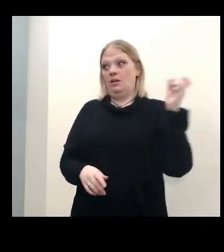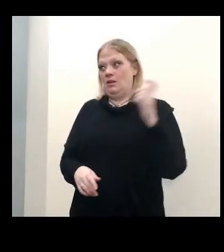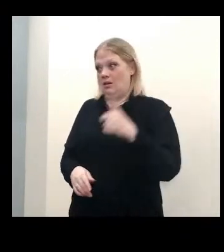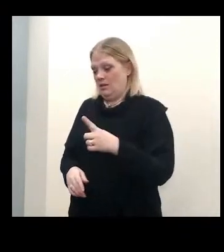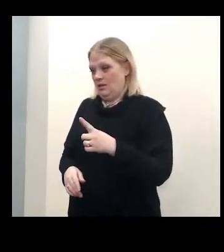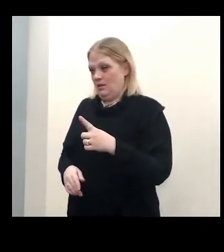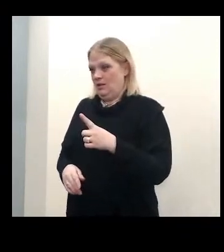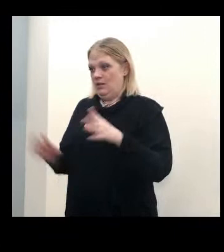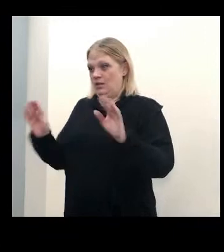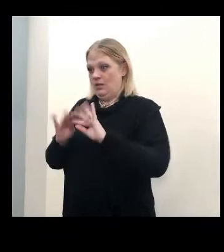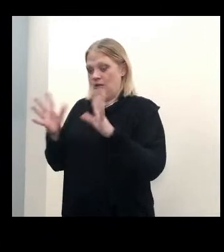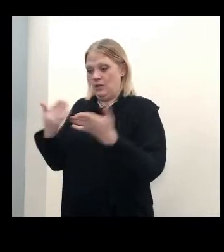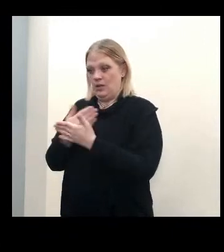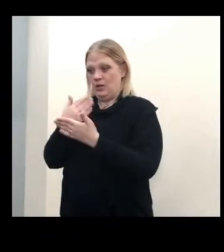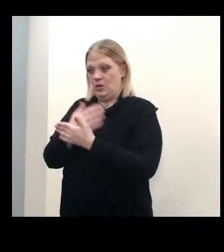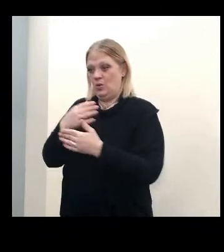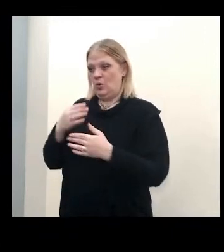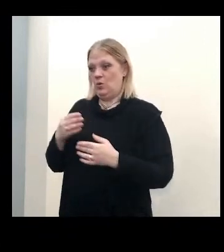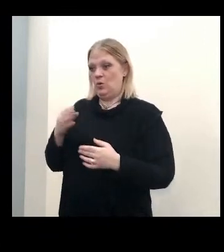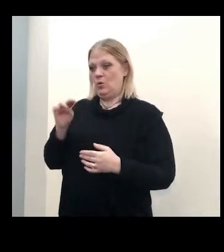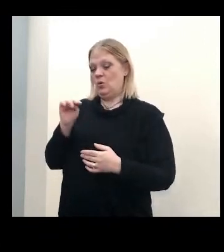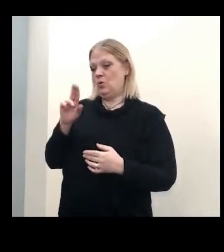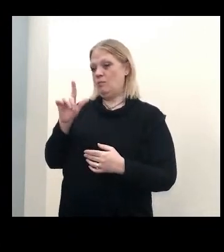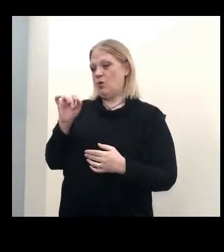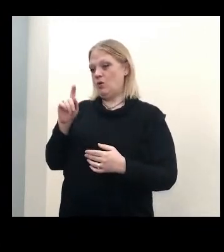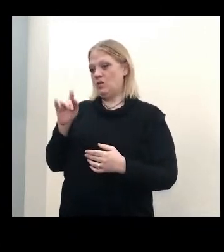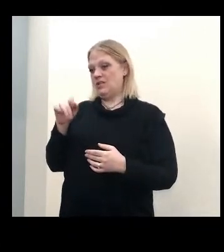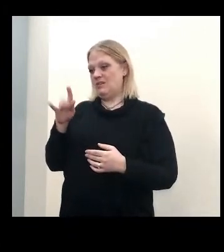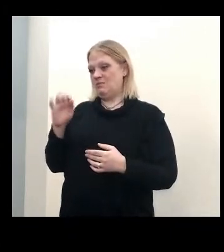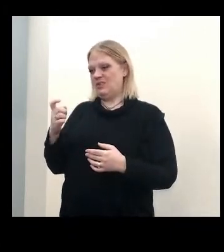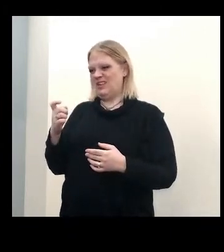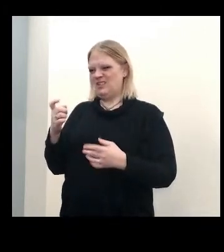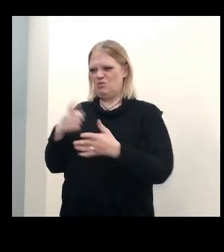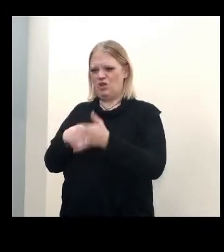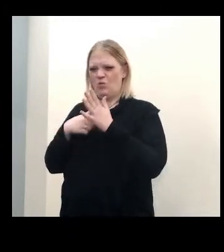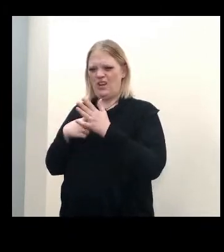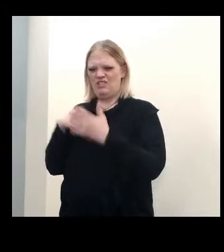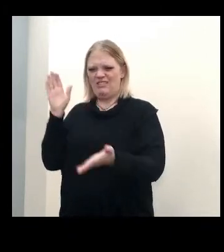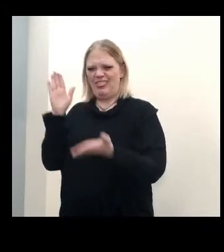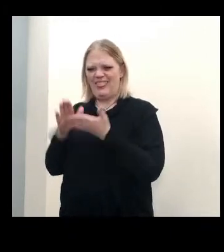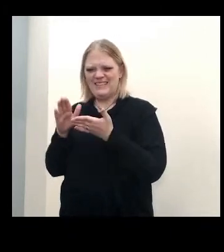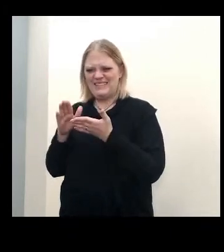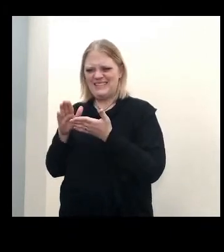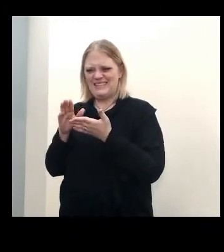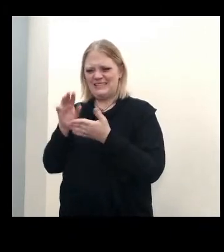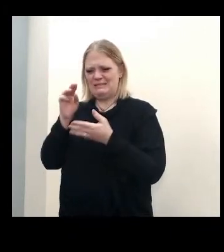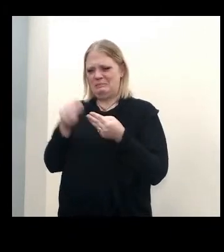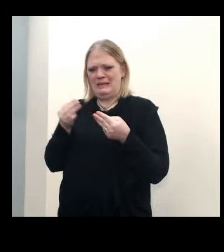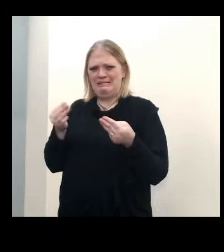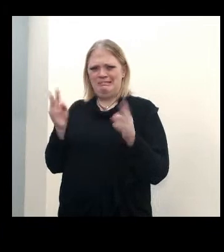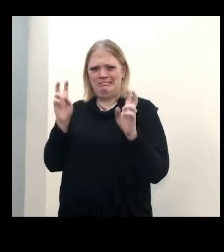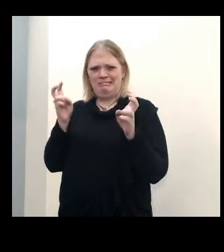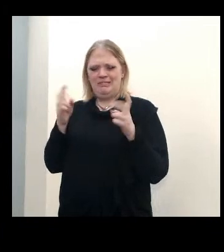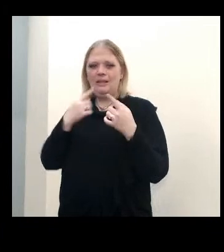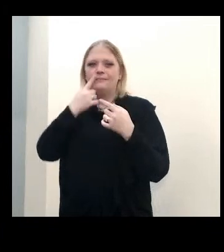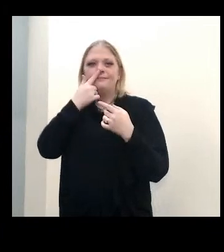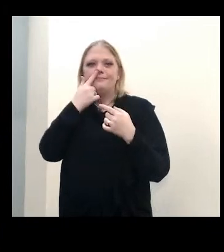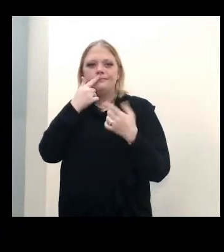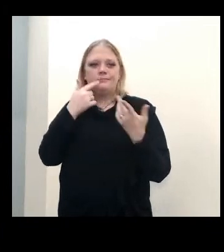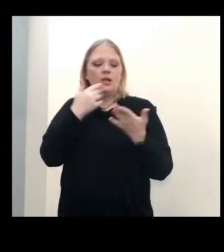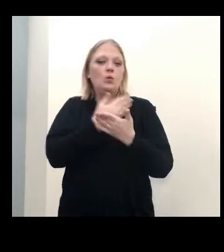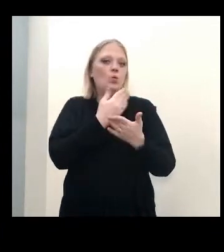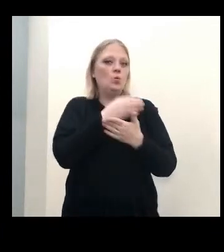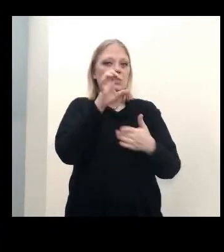just to clarify, the new multiplex test that requires less material to test each sample, is that a good way to describe it? Right. The new